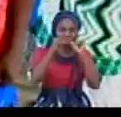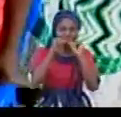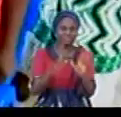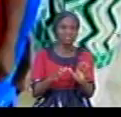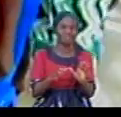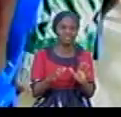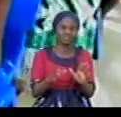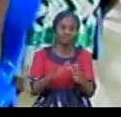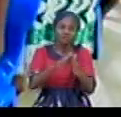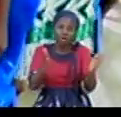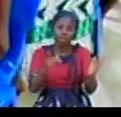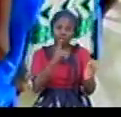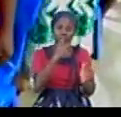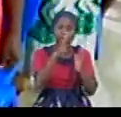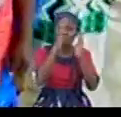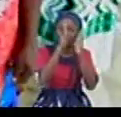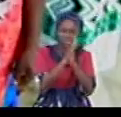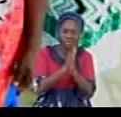are available today.